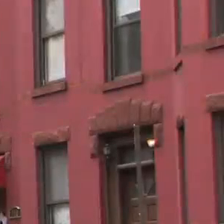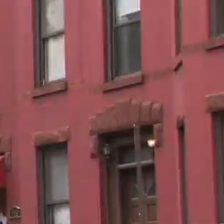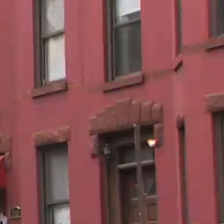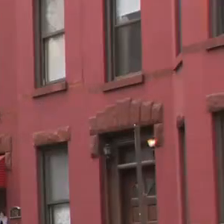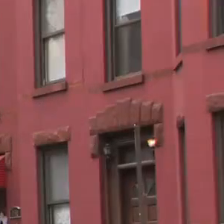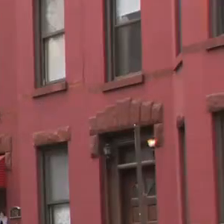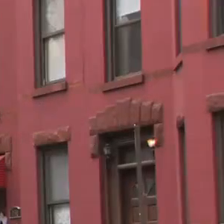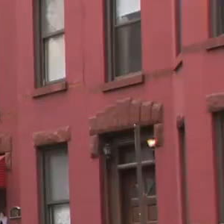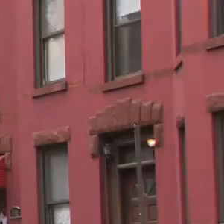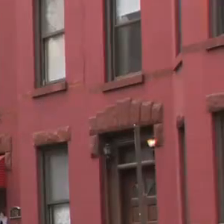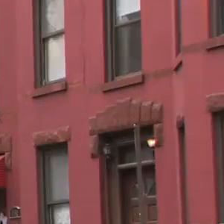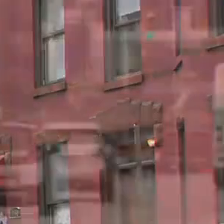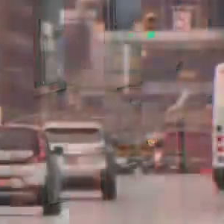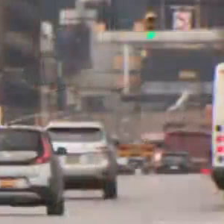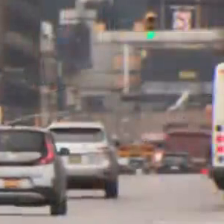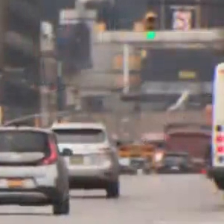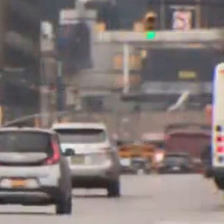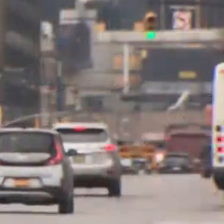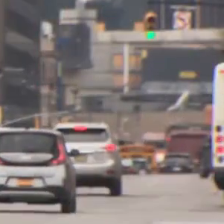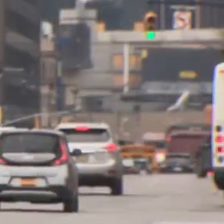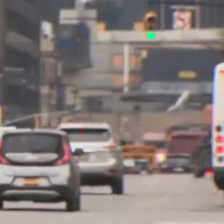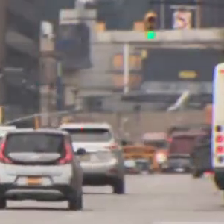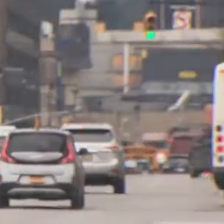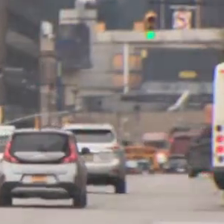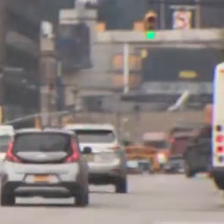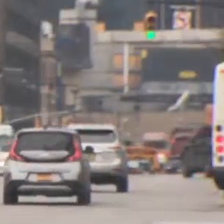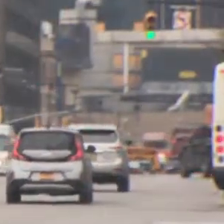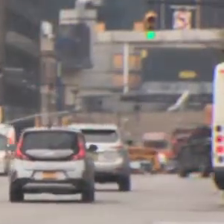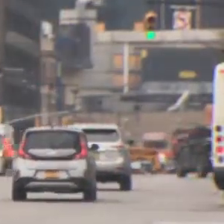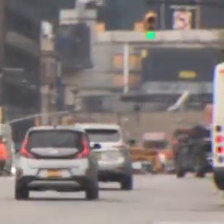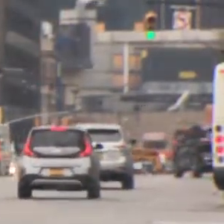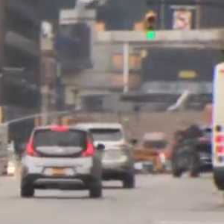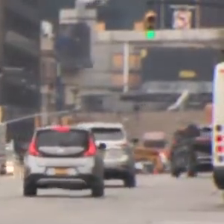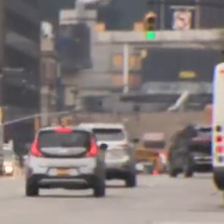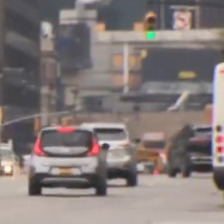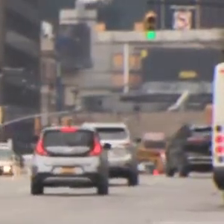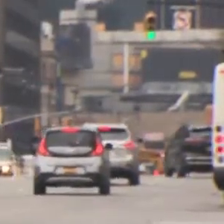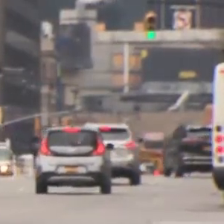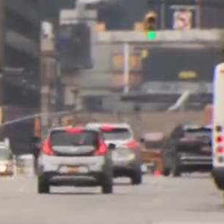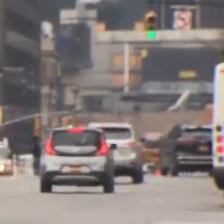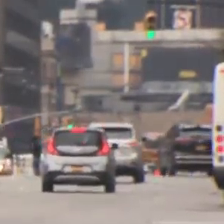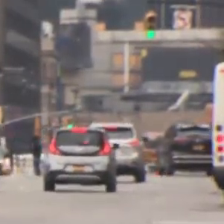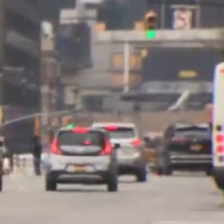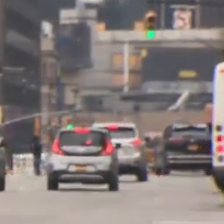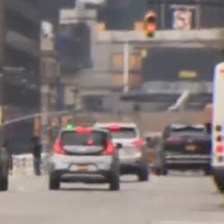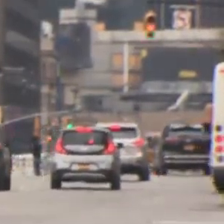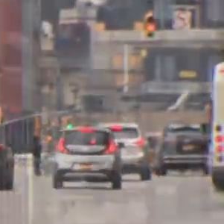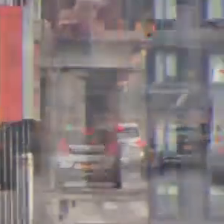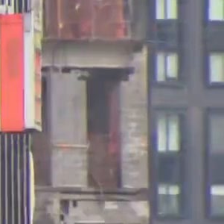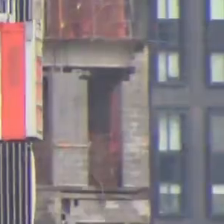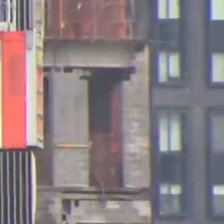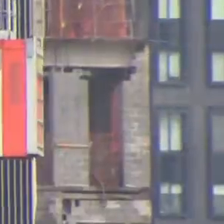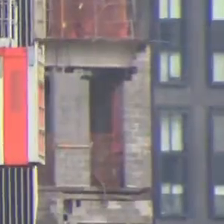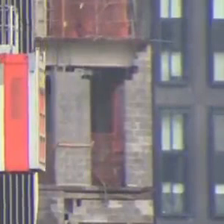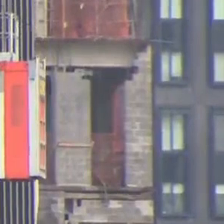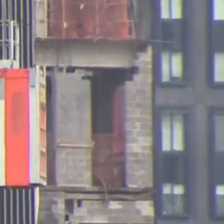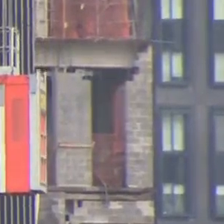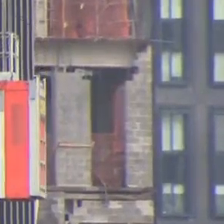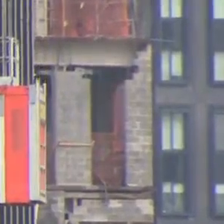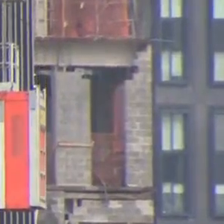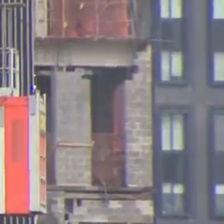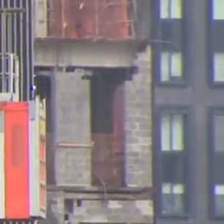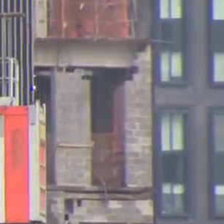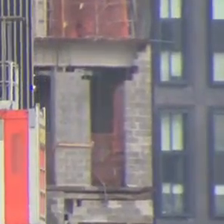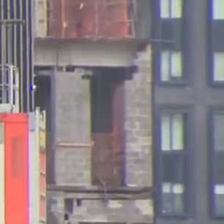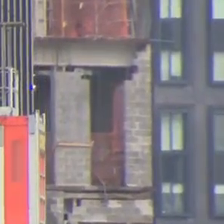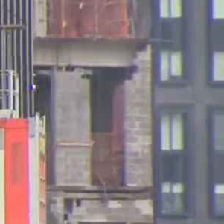especially pushing for local communities, especially in places like on Long Island, to reform their restrictive zoning laws. And if they don't, she says the